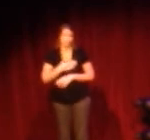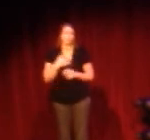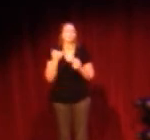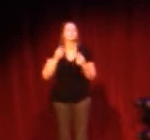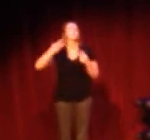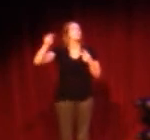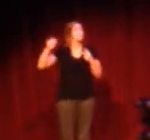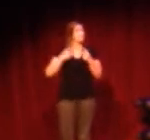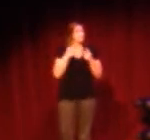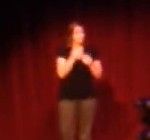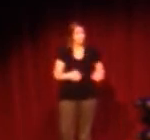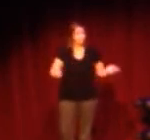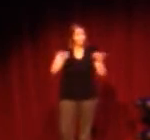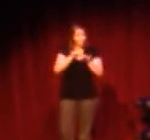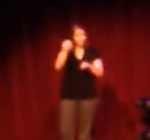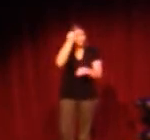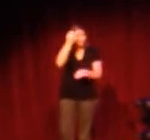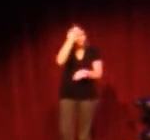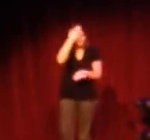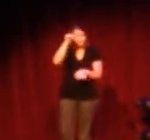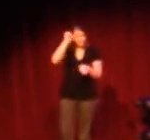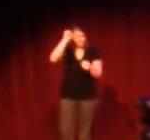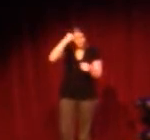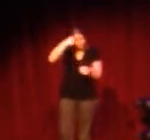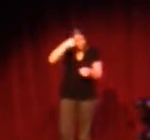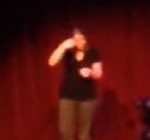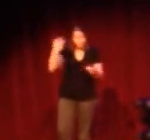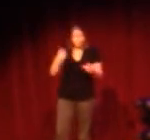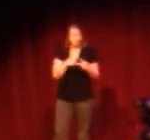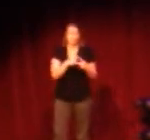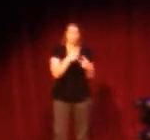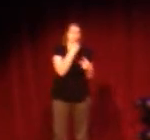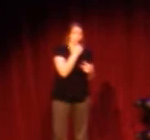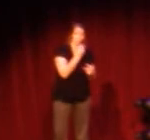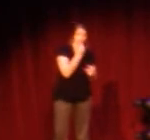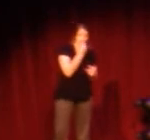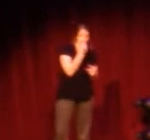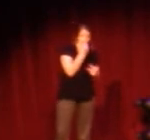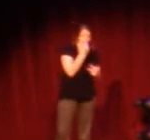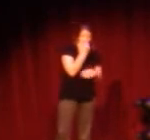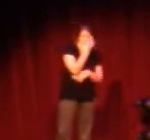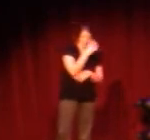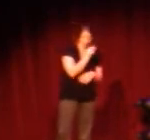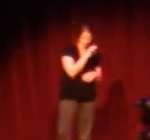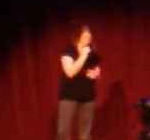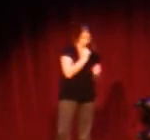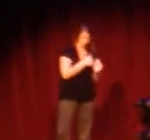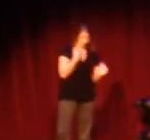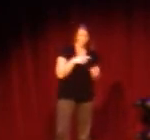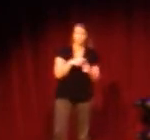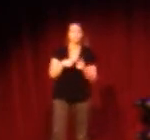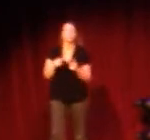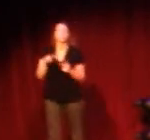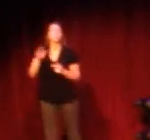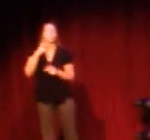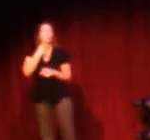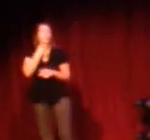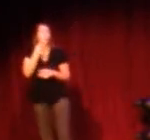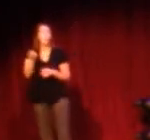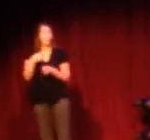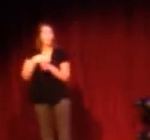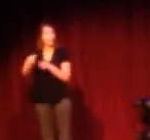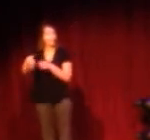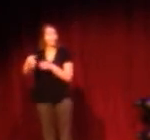take away from our show, 1, don't eat breakfast tacos. 2, don't get a vocal major on